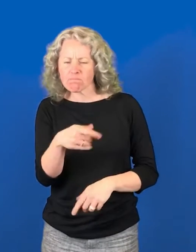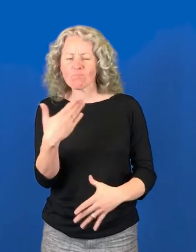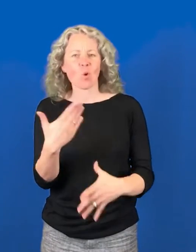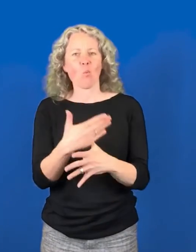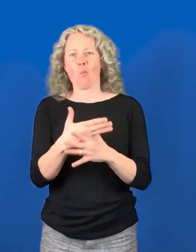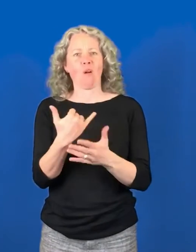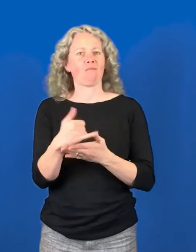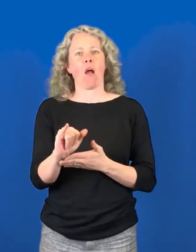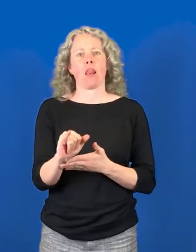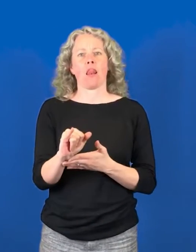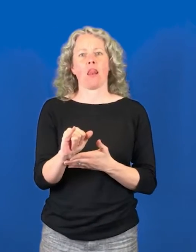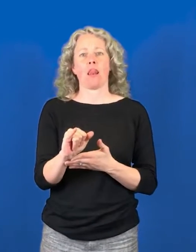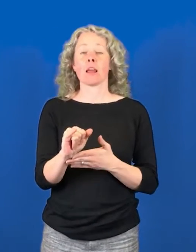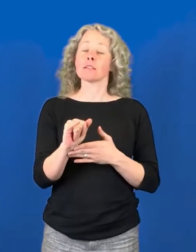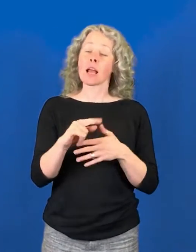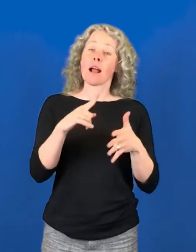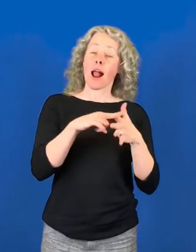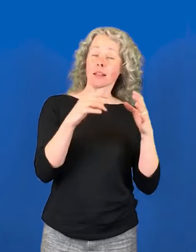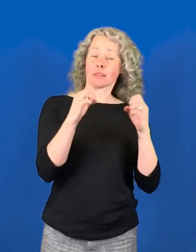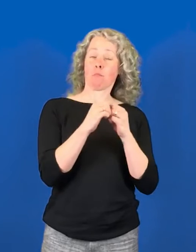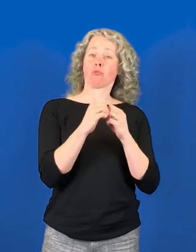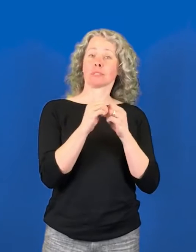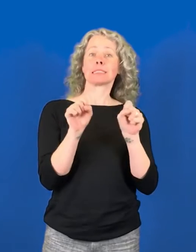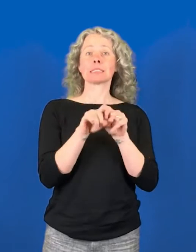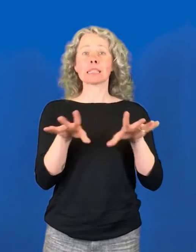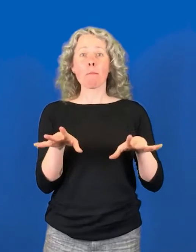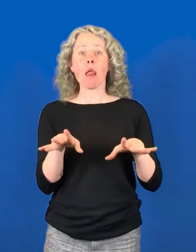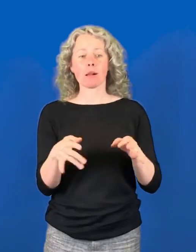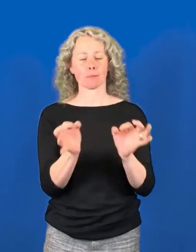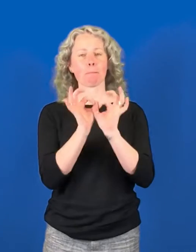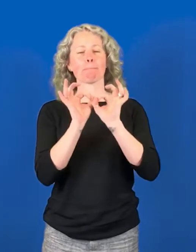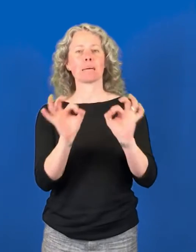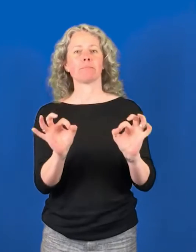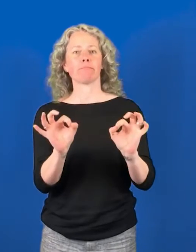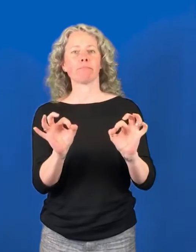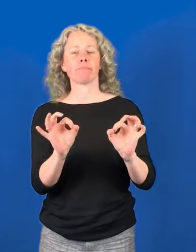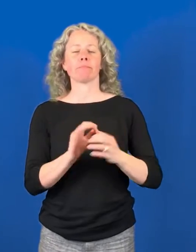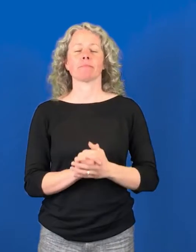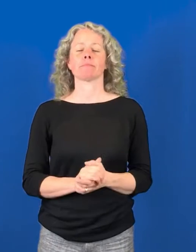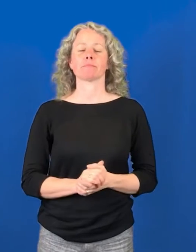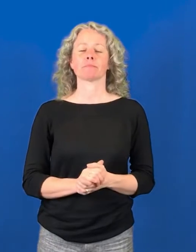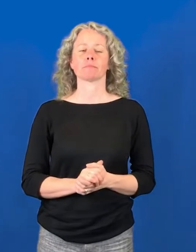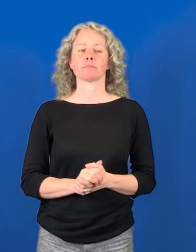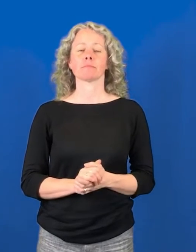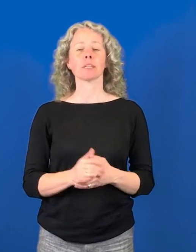put it into the door, it just didn't open. So antibodies are incredibly specific.